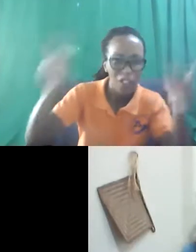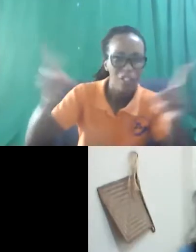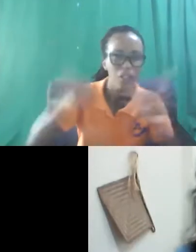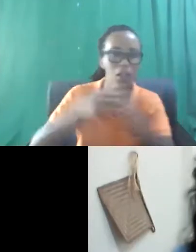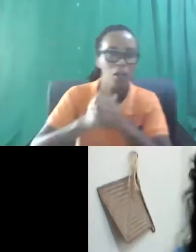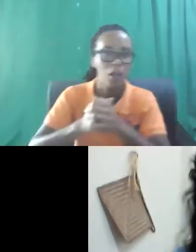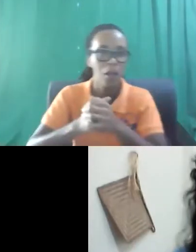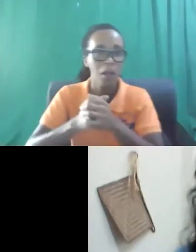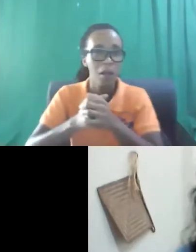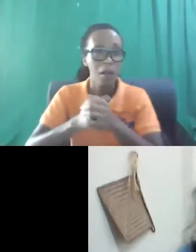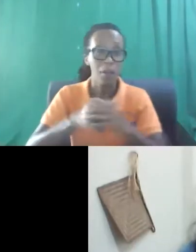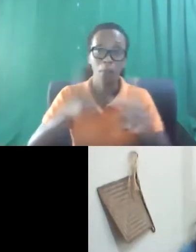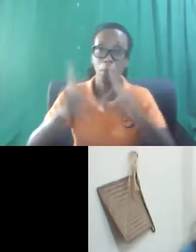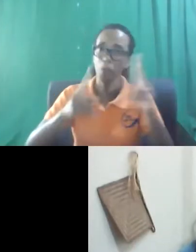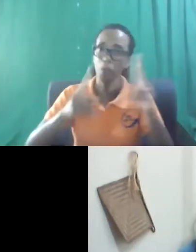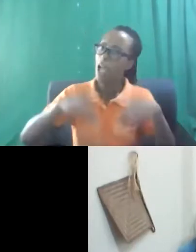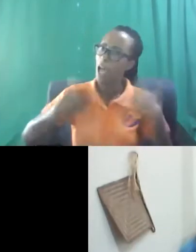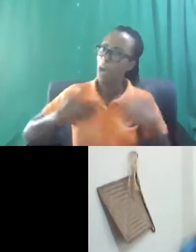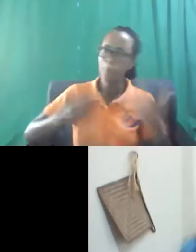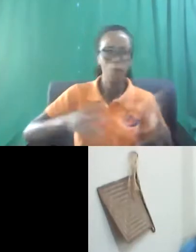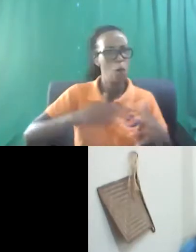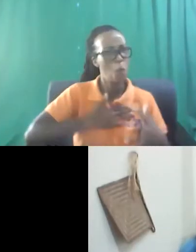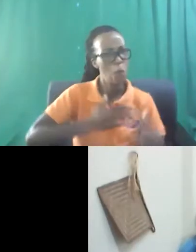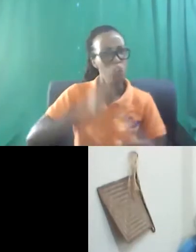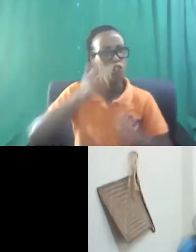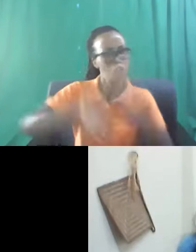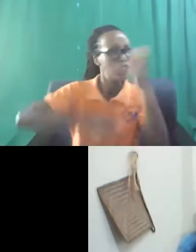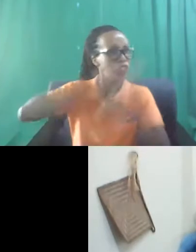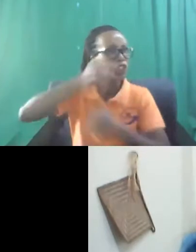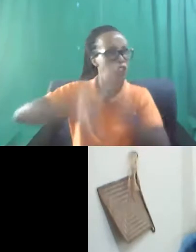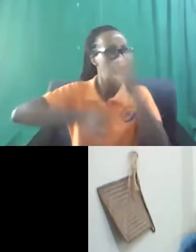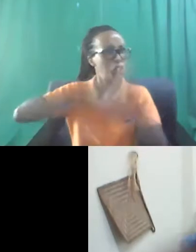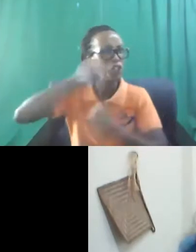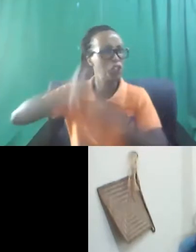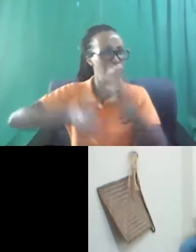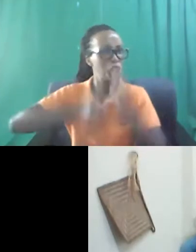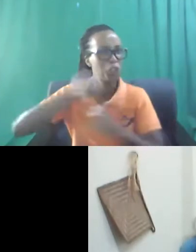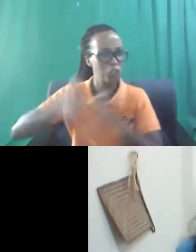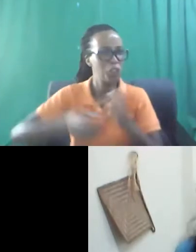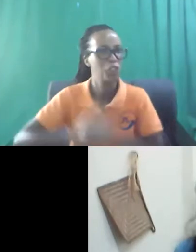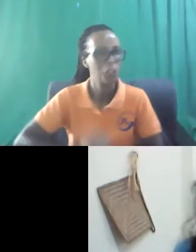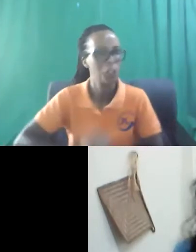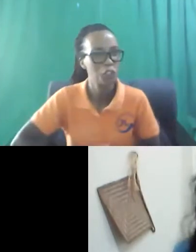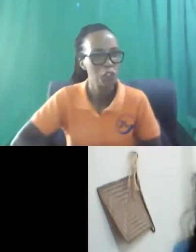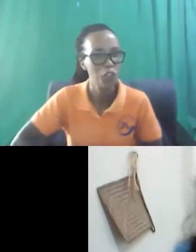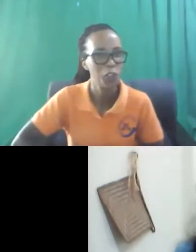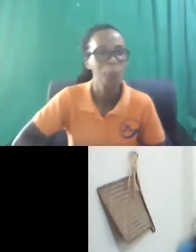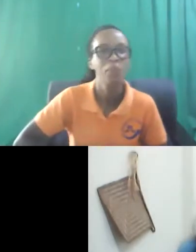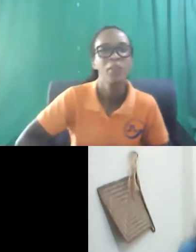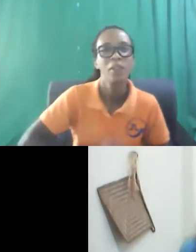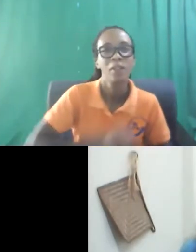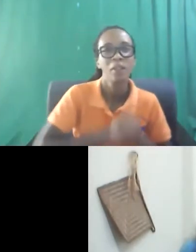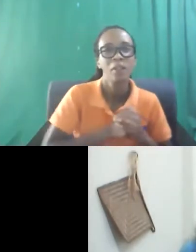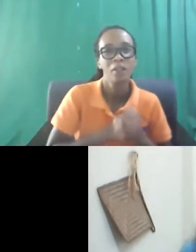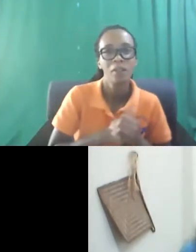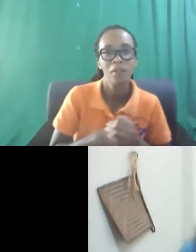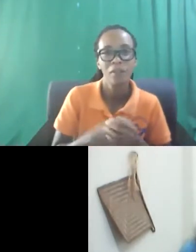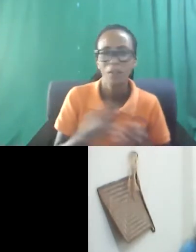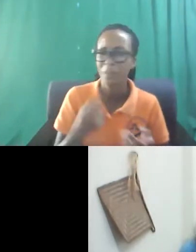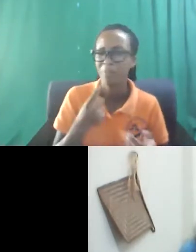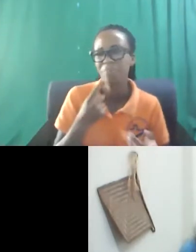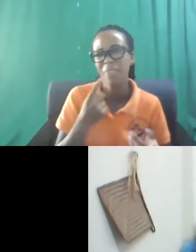was just so happy to chat with us. And find somebody they can talk to. Right, and someone like who cares